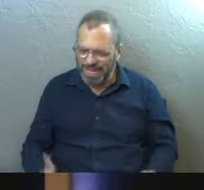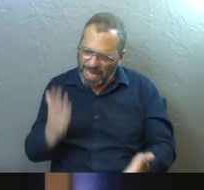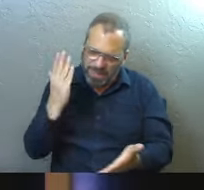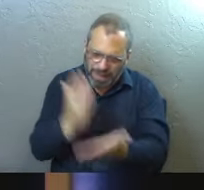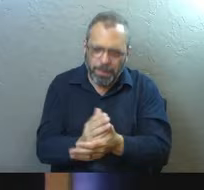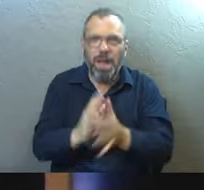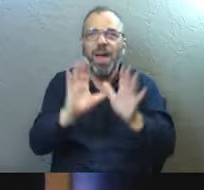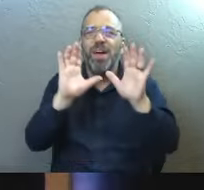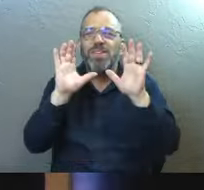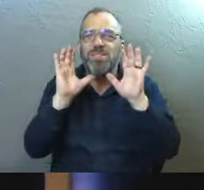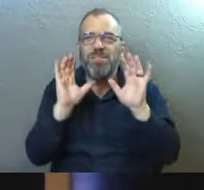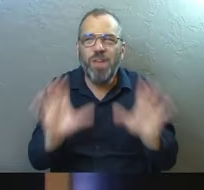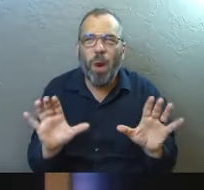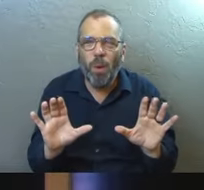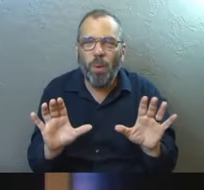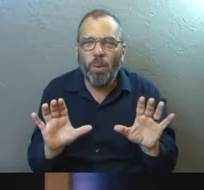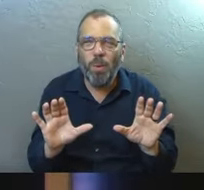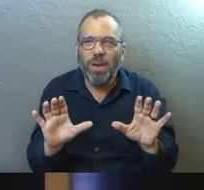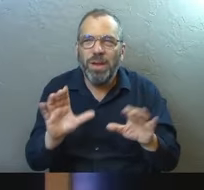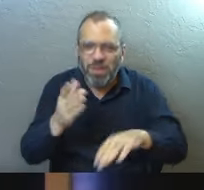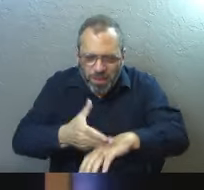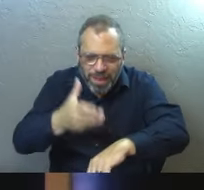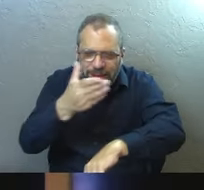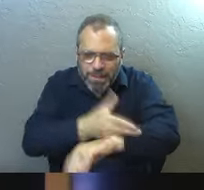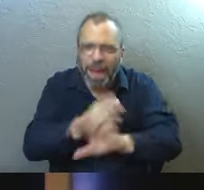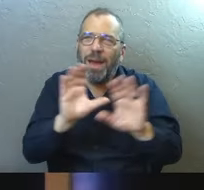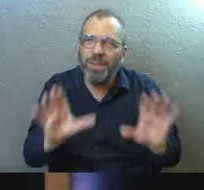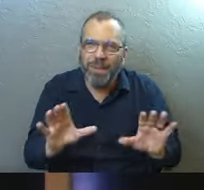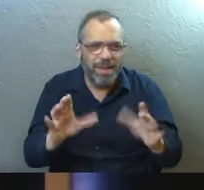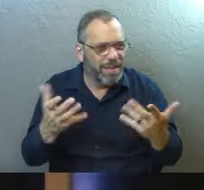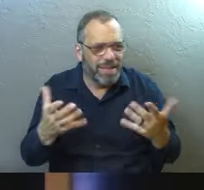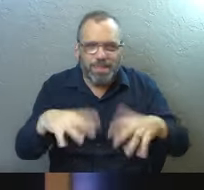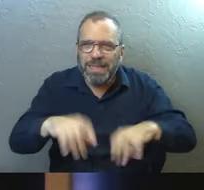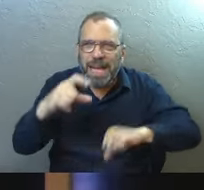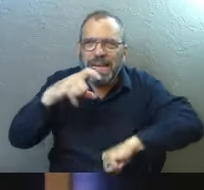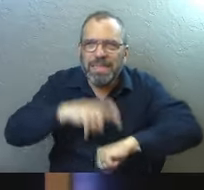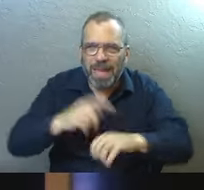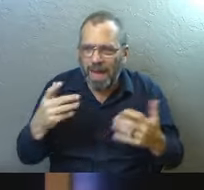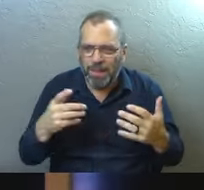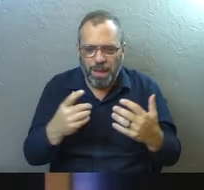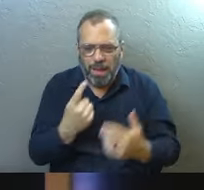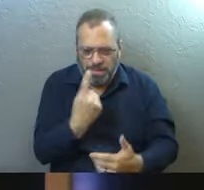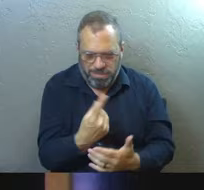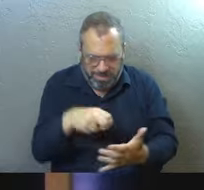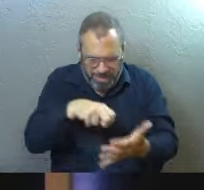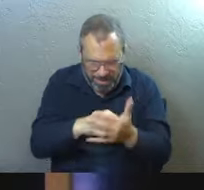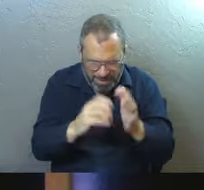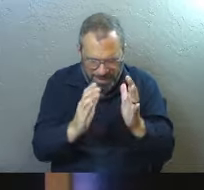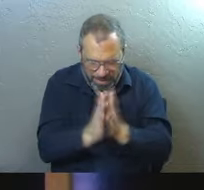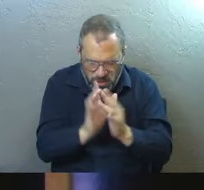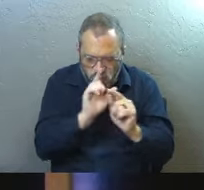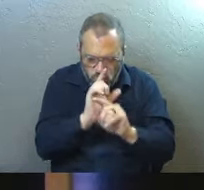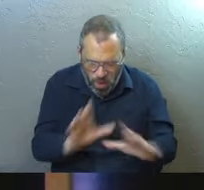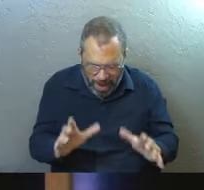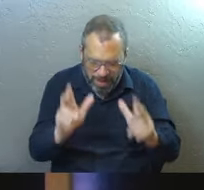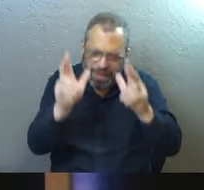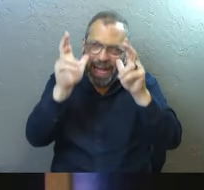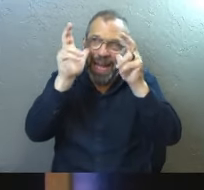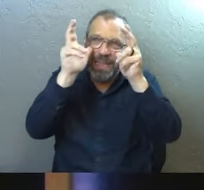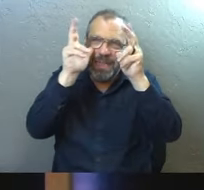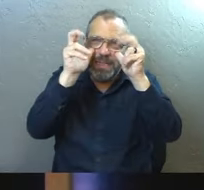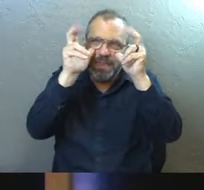anymore. Like, no. Like, you can get better at that. You can take time to get alone and to pray and to be quiet and to